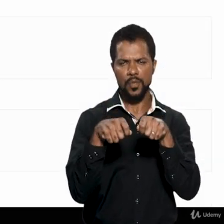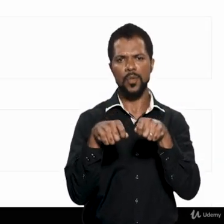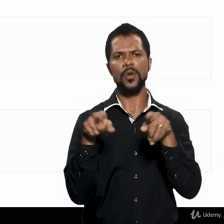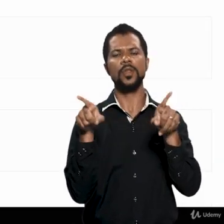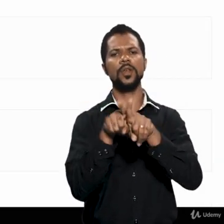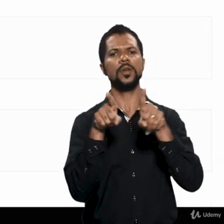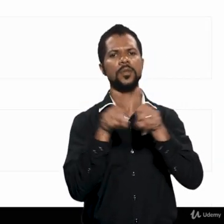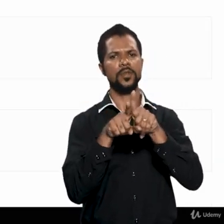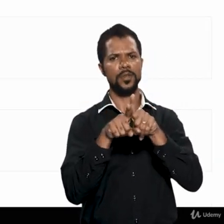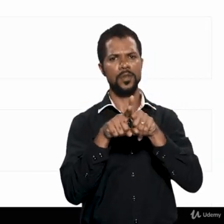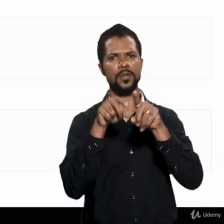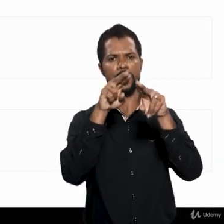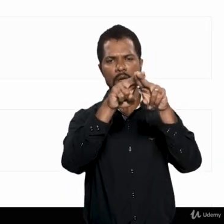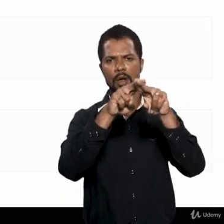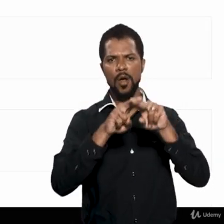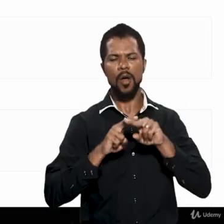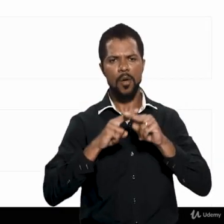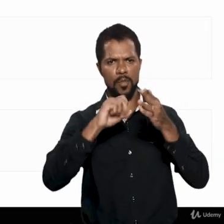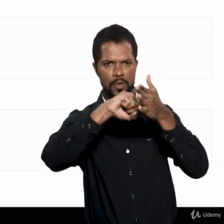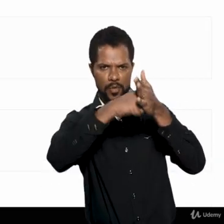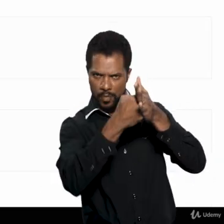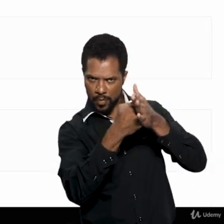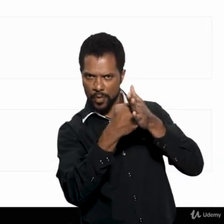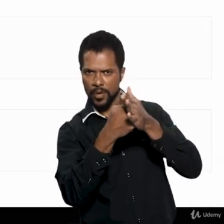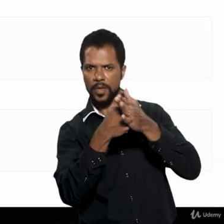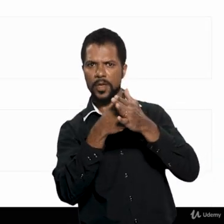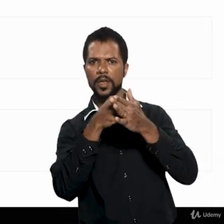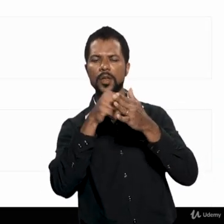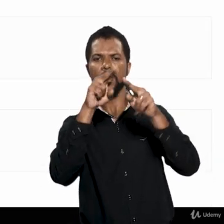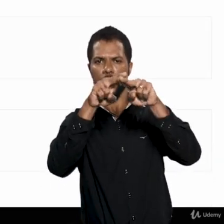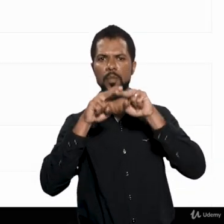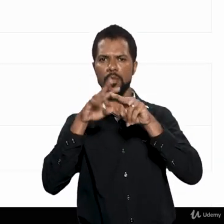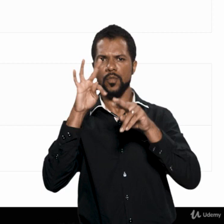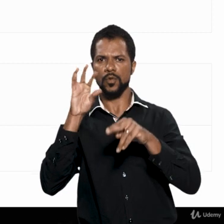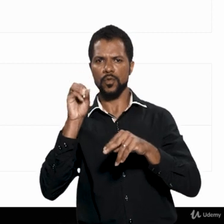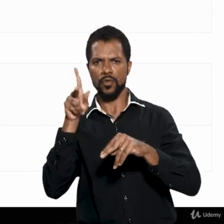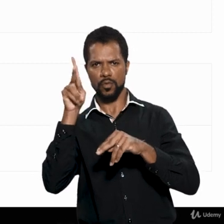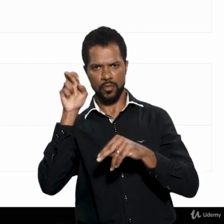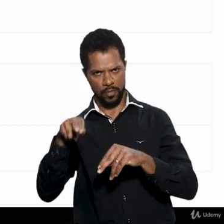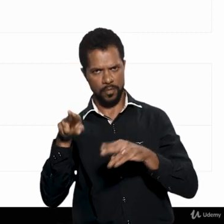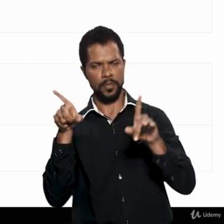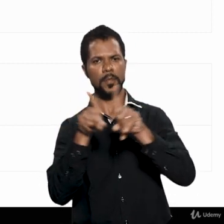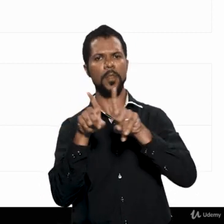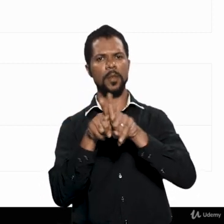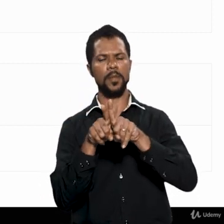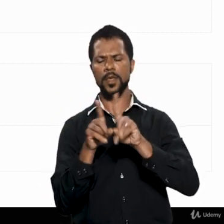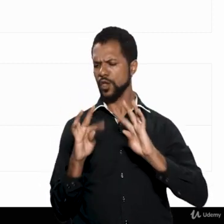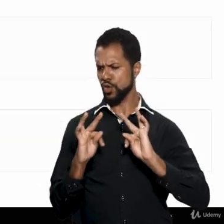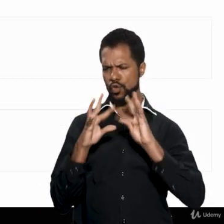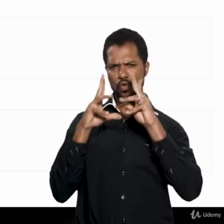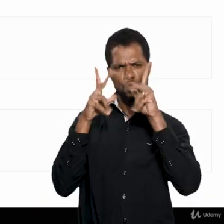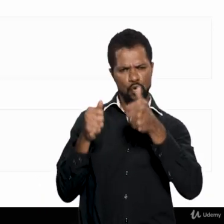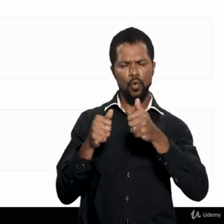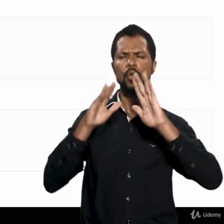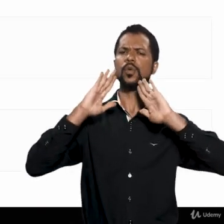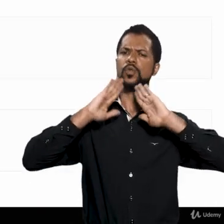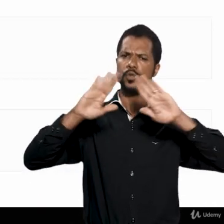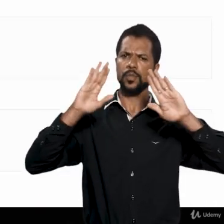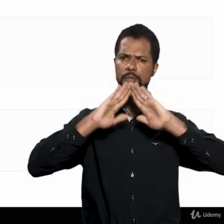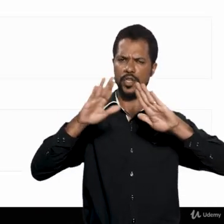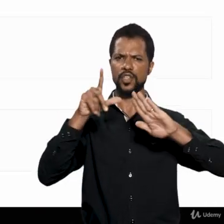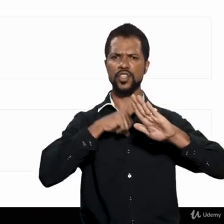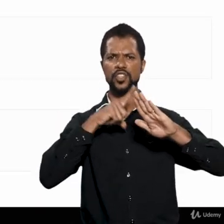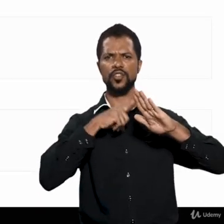So now I can block the solicitations via Tor. All the solicitations that